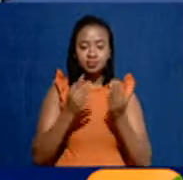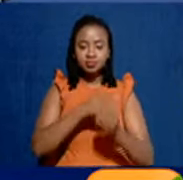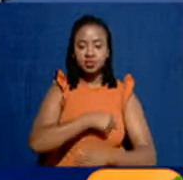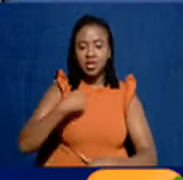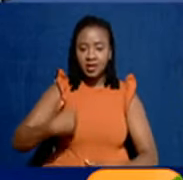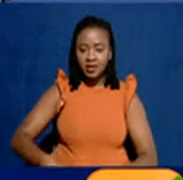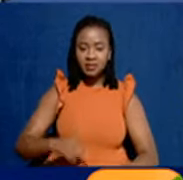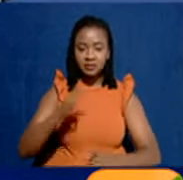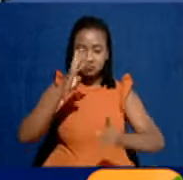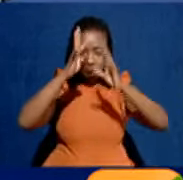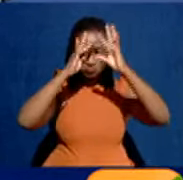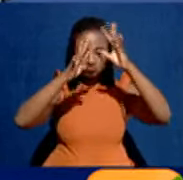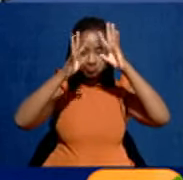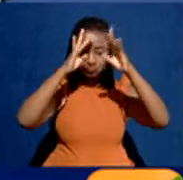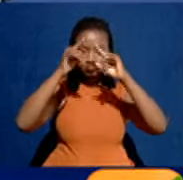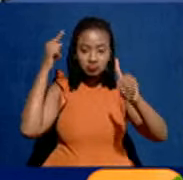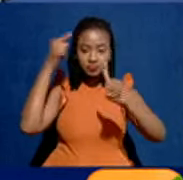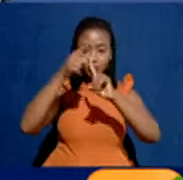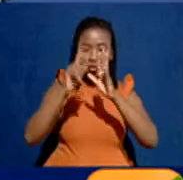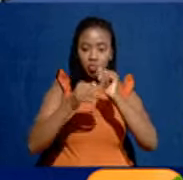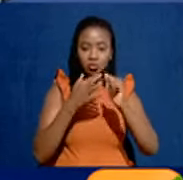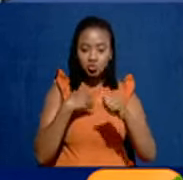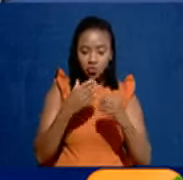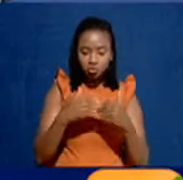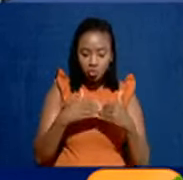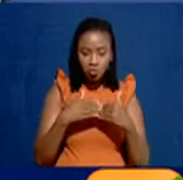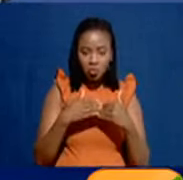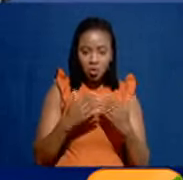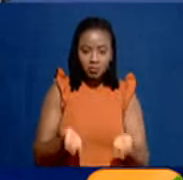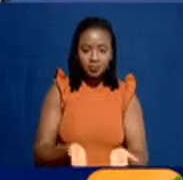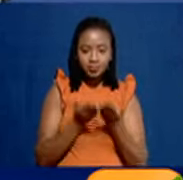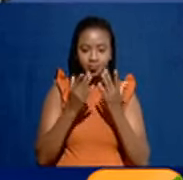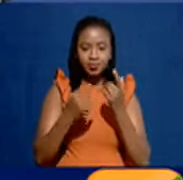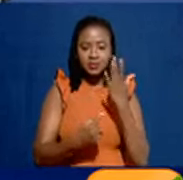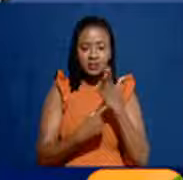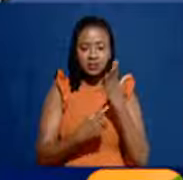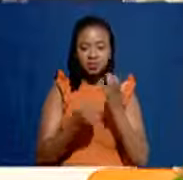and innovation to unlock the digital economy.